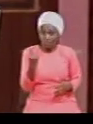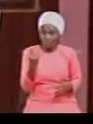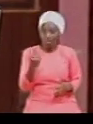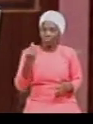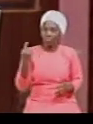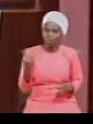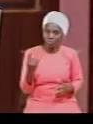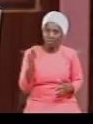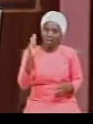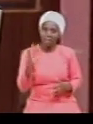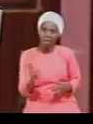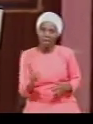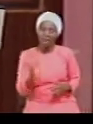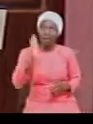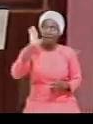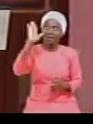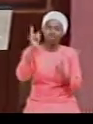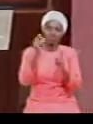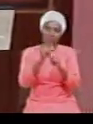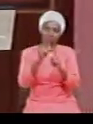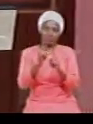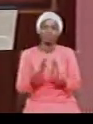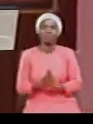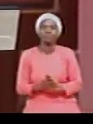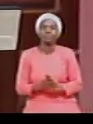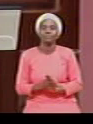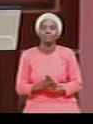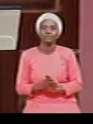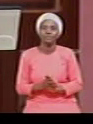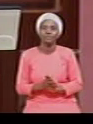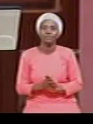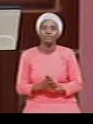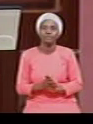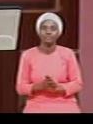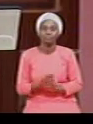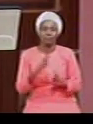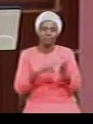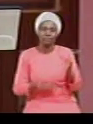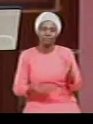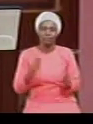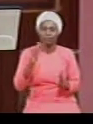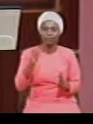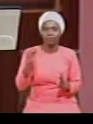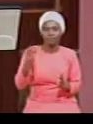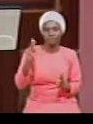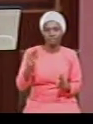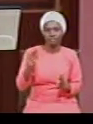only by his word. We're looking at Matthew